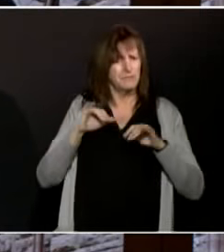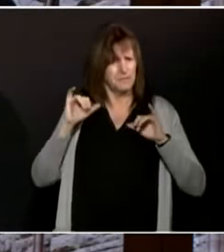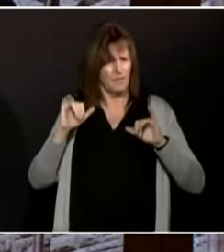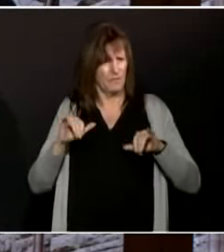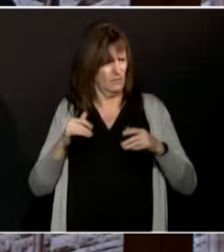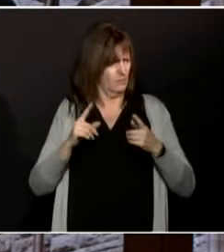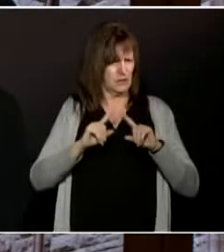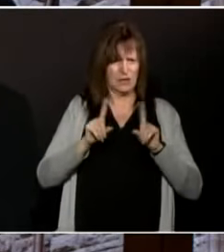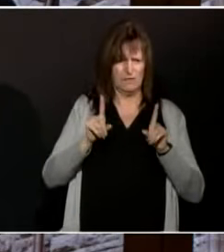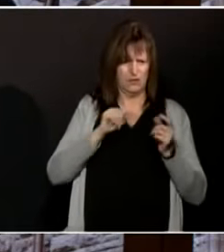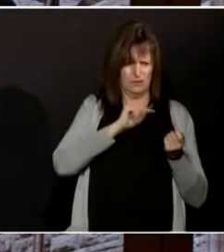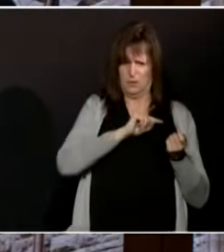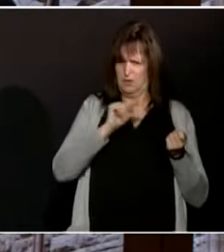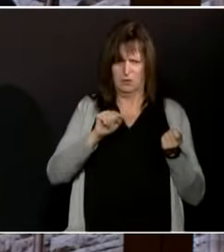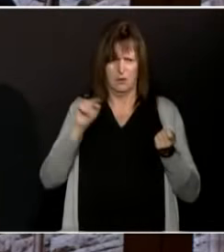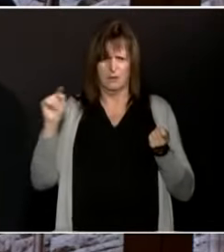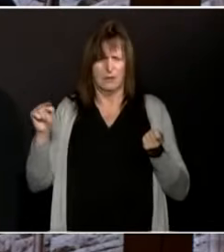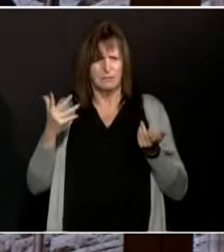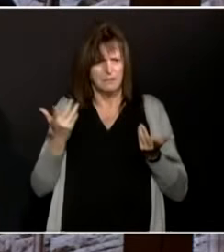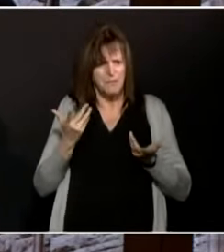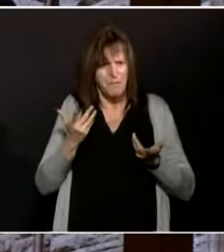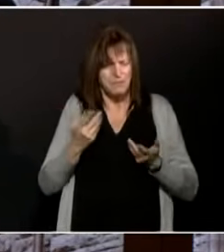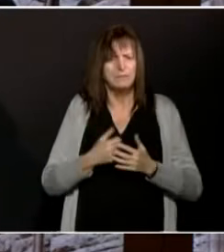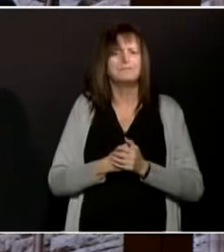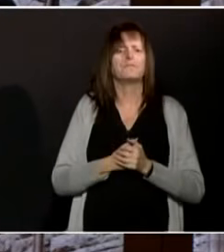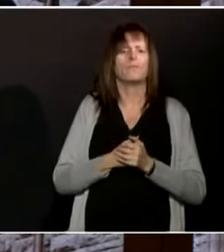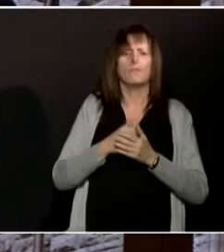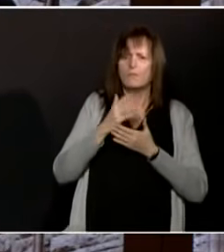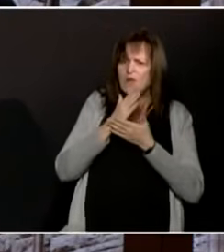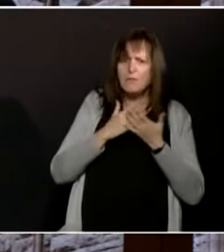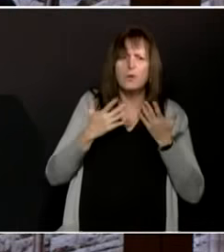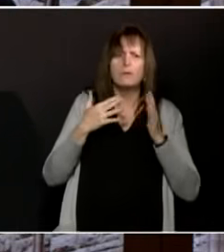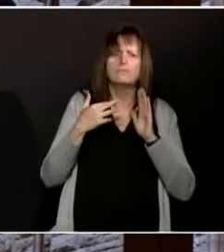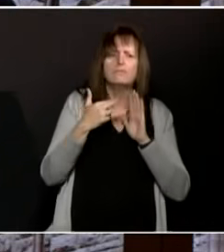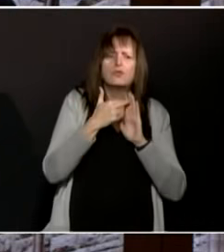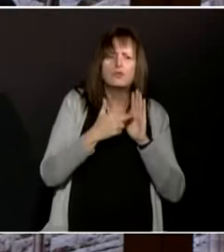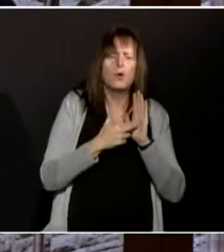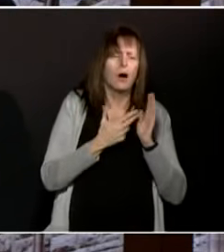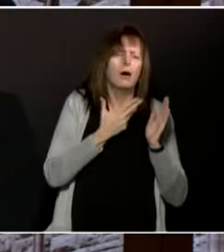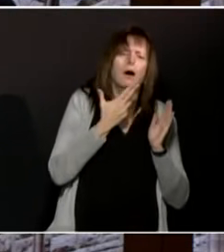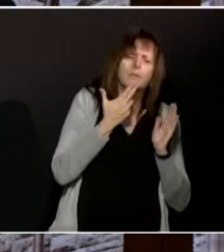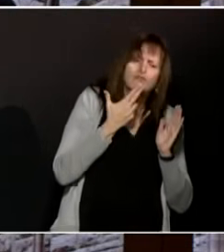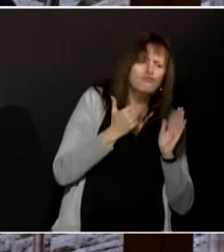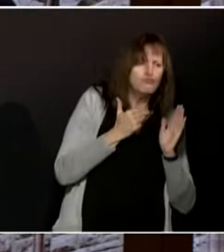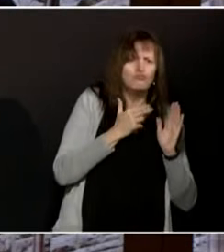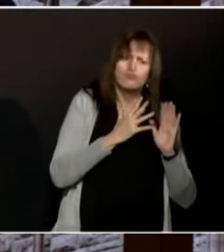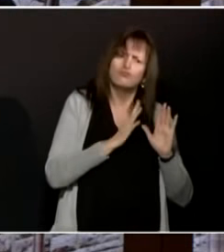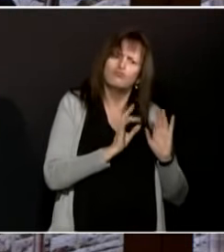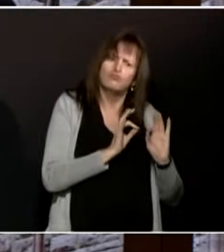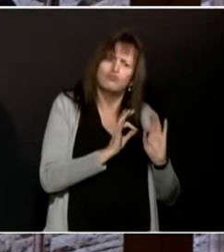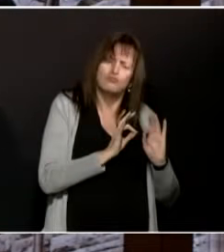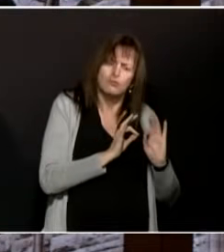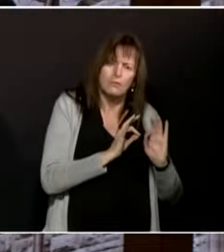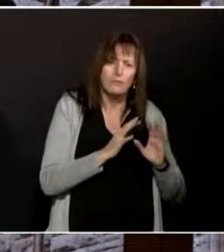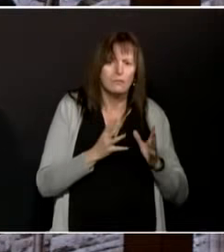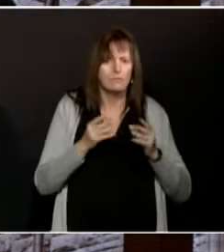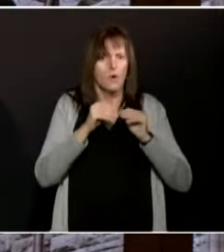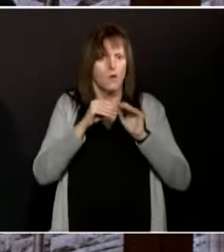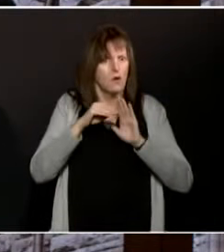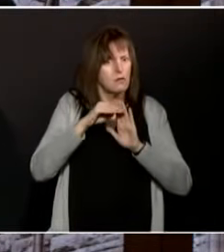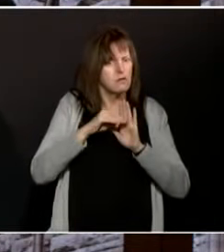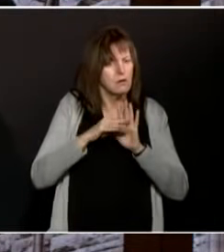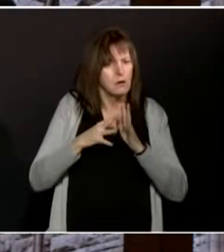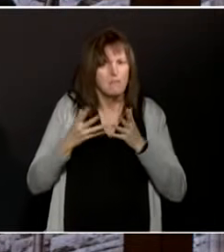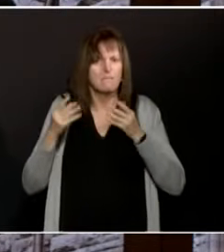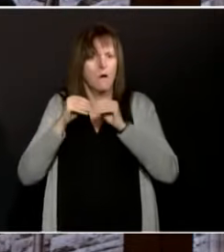a little bit and ask for more and ask for more. That's one metric of mild, moderate, and strong. But the other aspect is, what